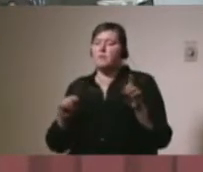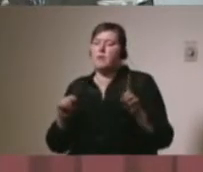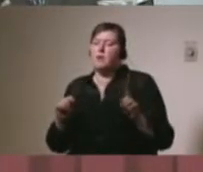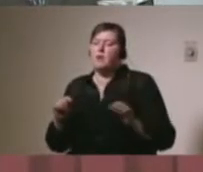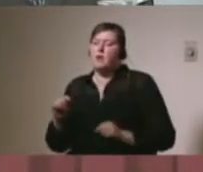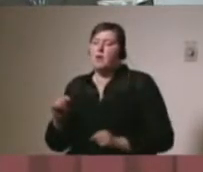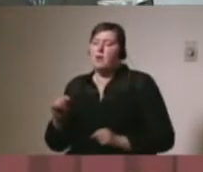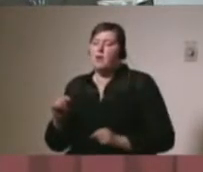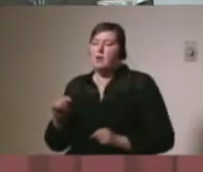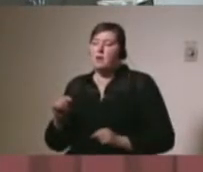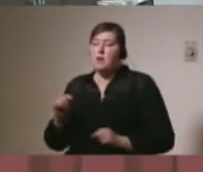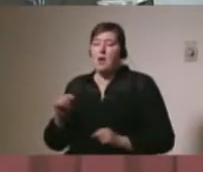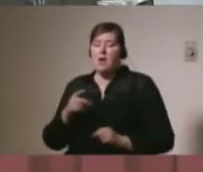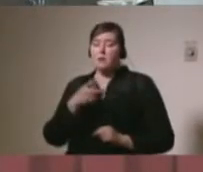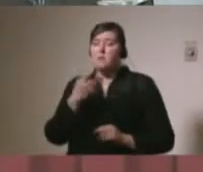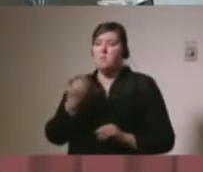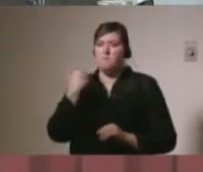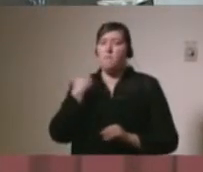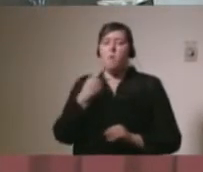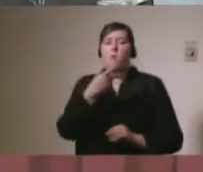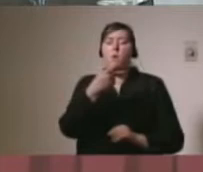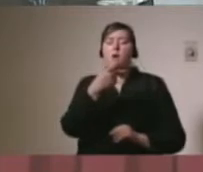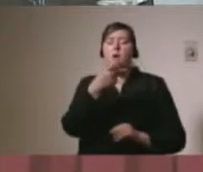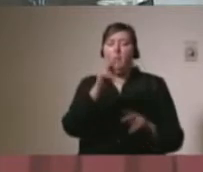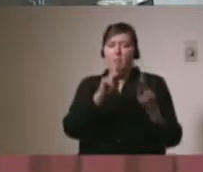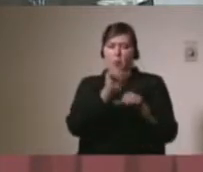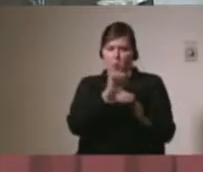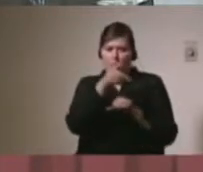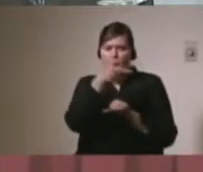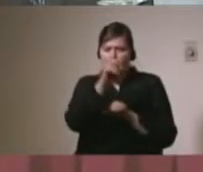There was concern by the posties and also,